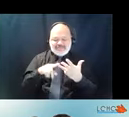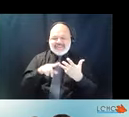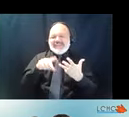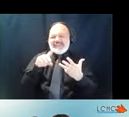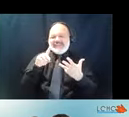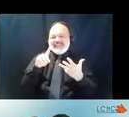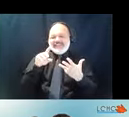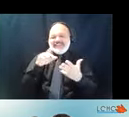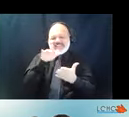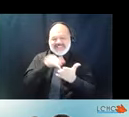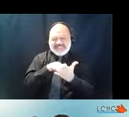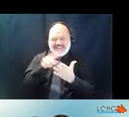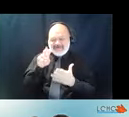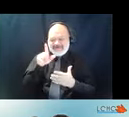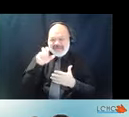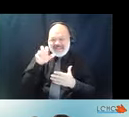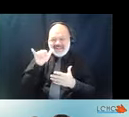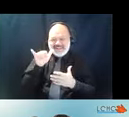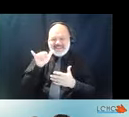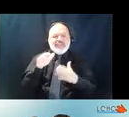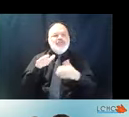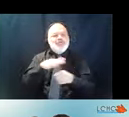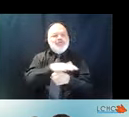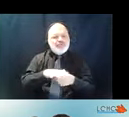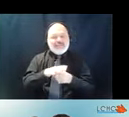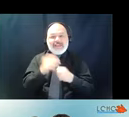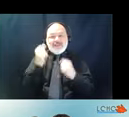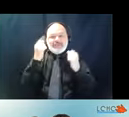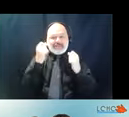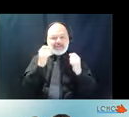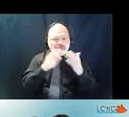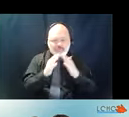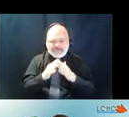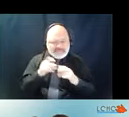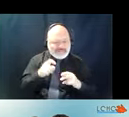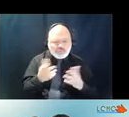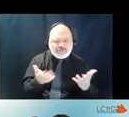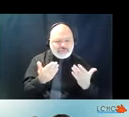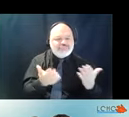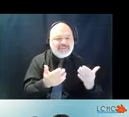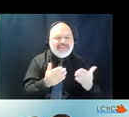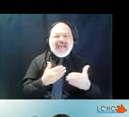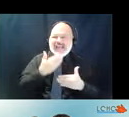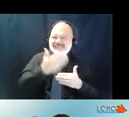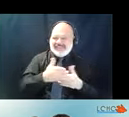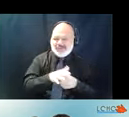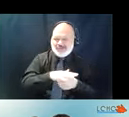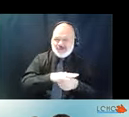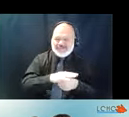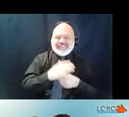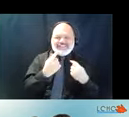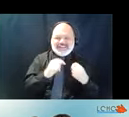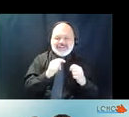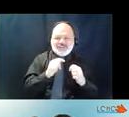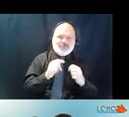and the Central Valley regions. And we're trying to understand community needs to better develop a post-COVID policy agenda for